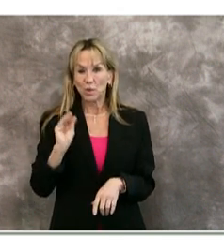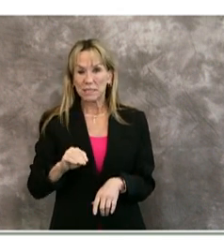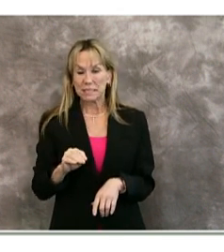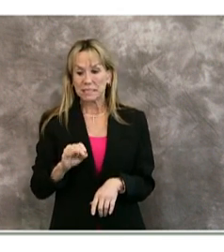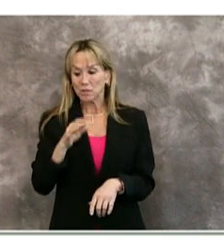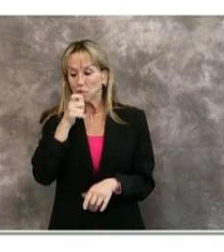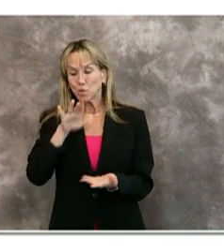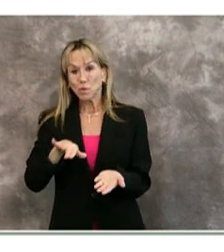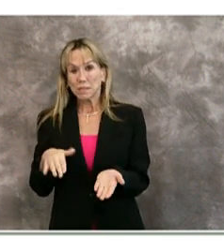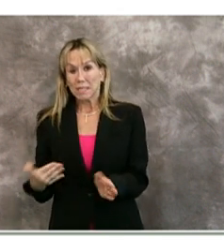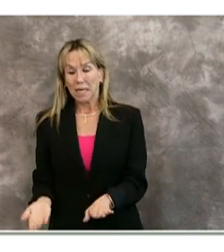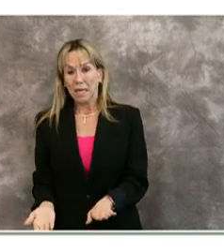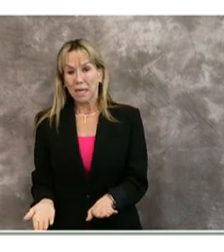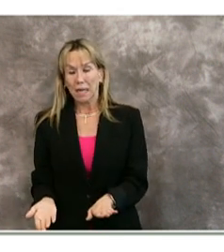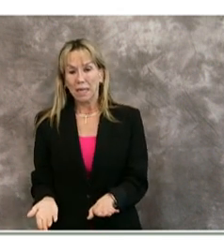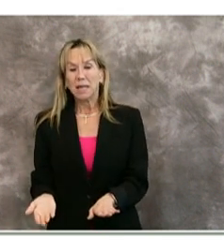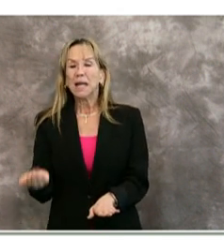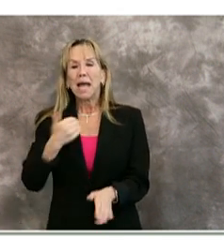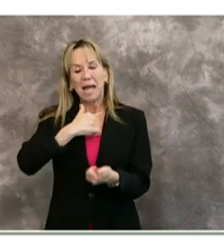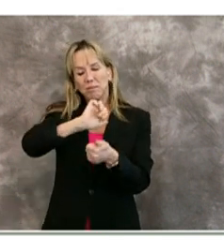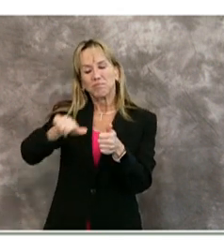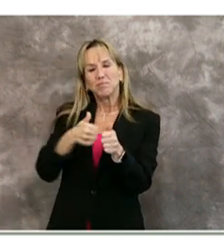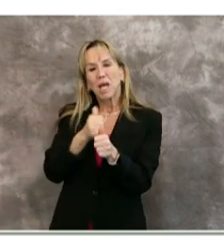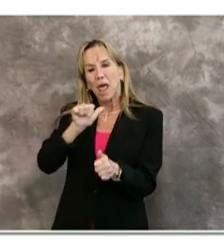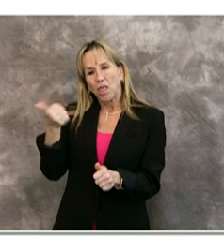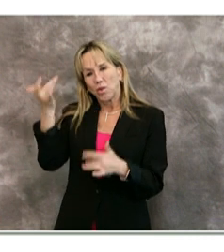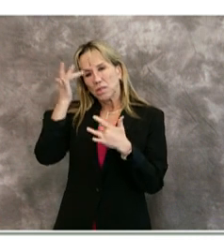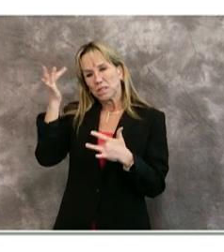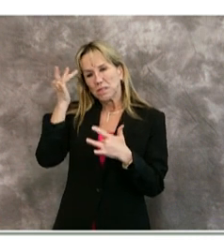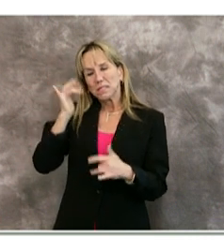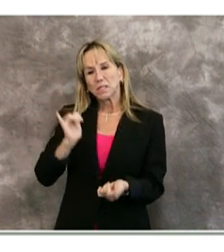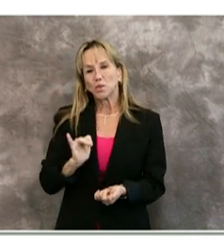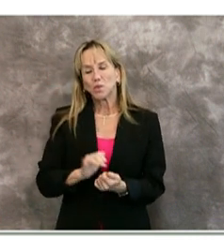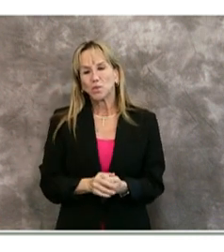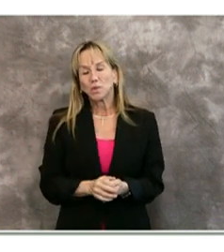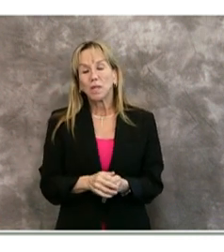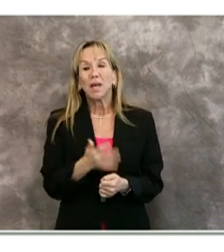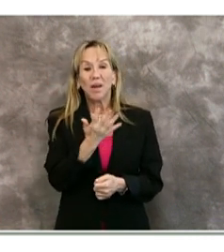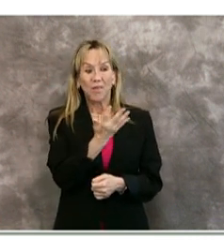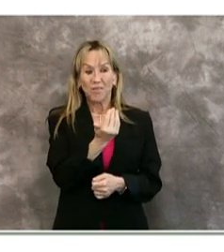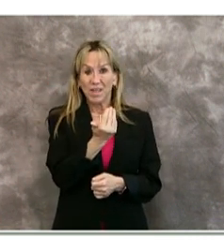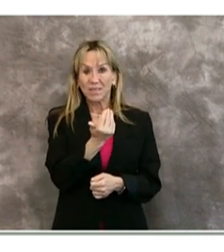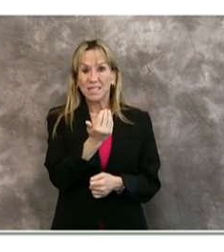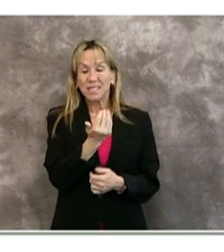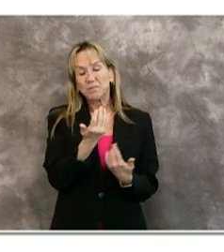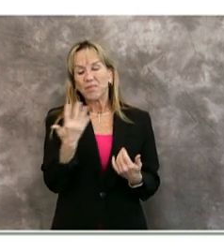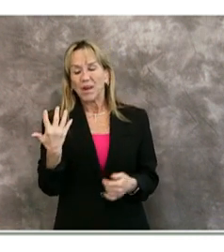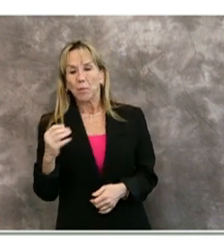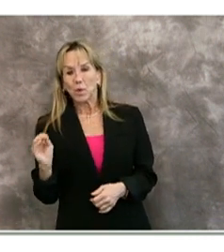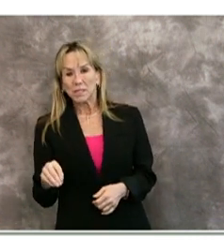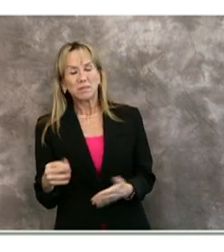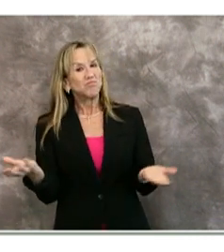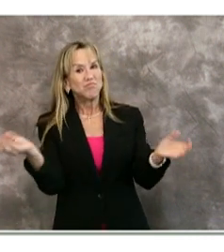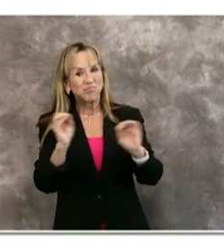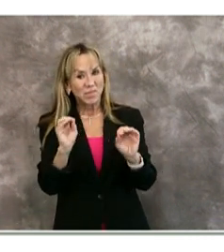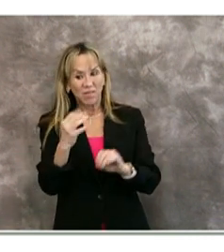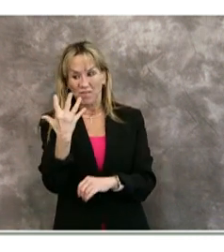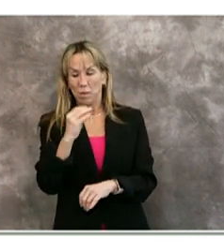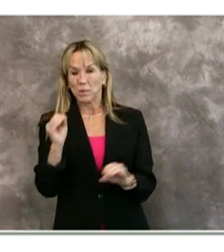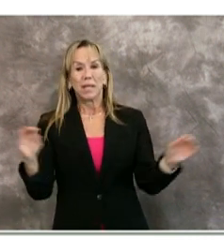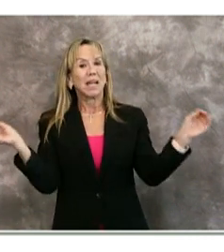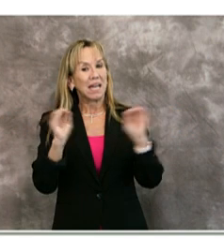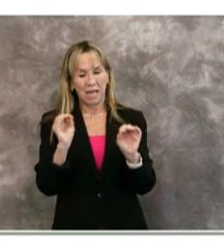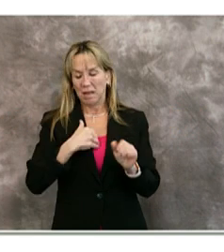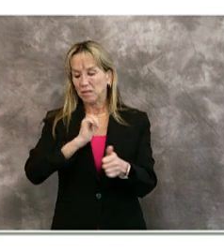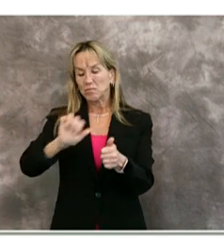death cases had underlying medical conditions. 15, or 5% of the total deaths had no underlying